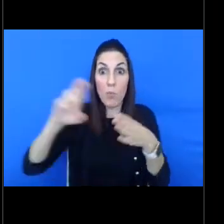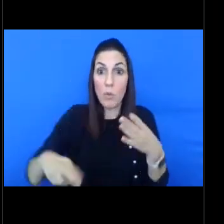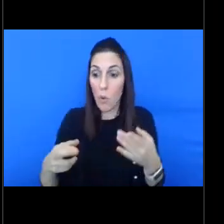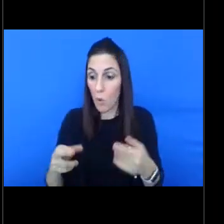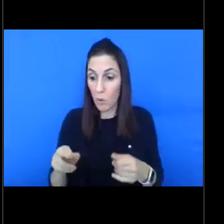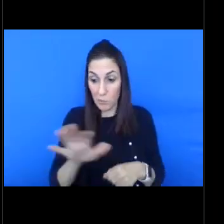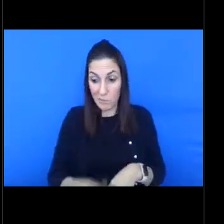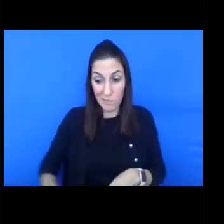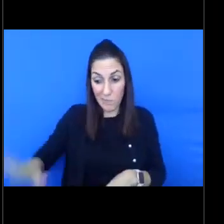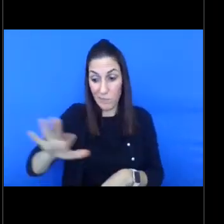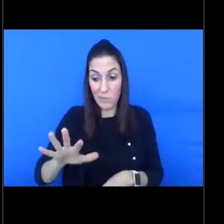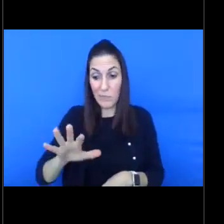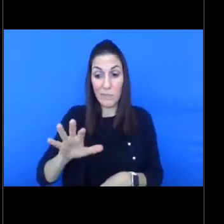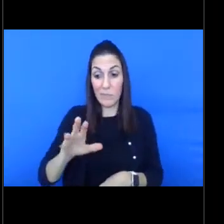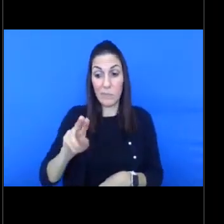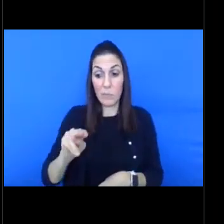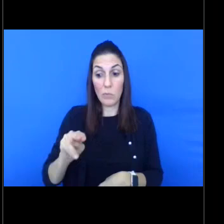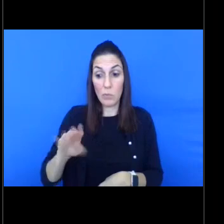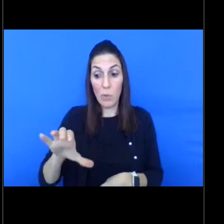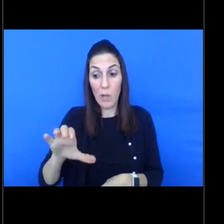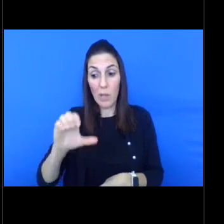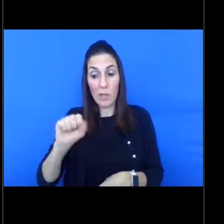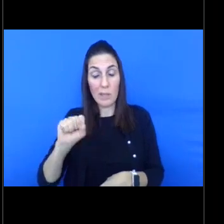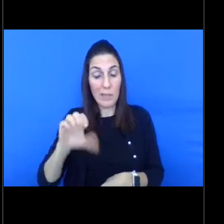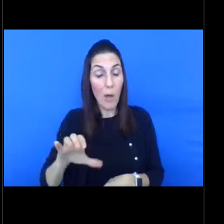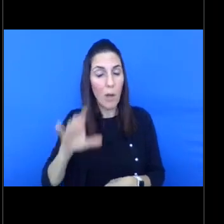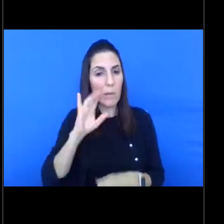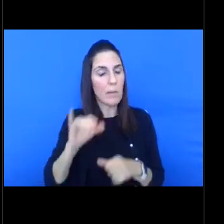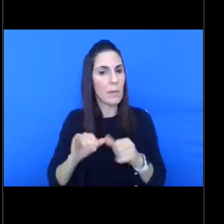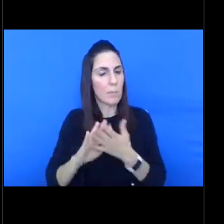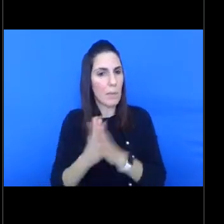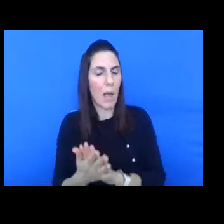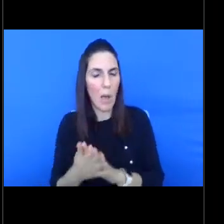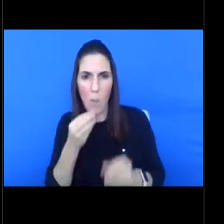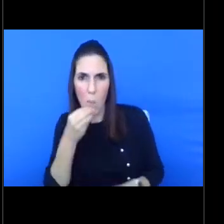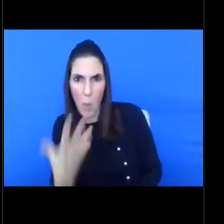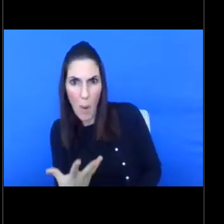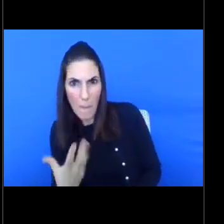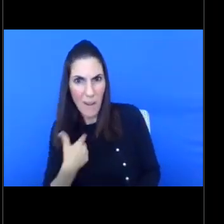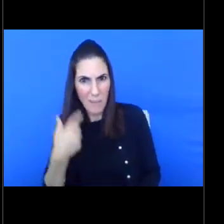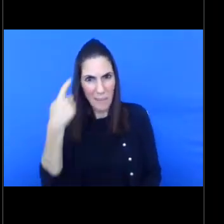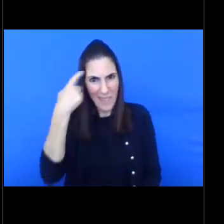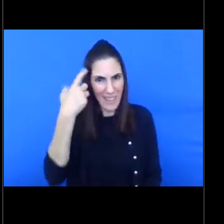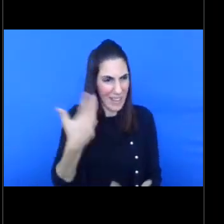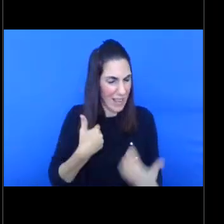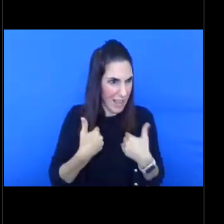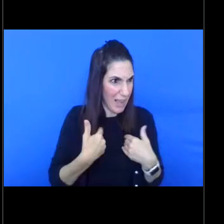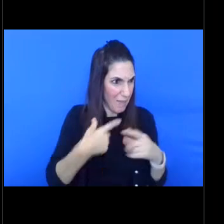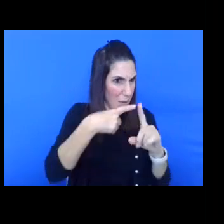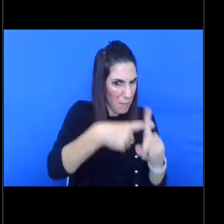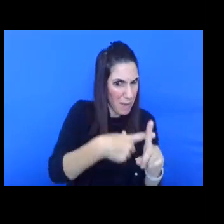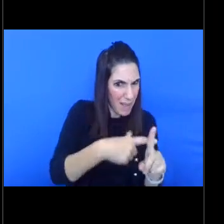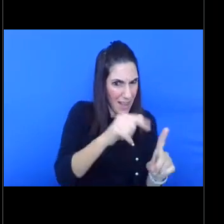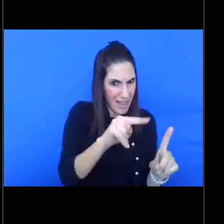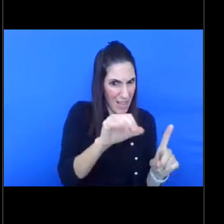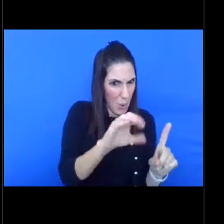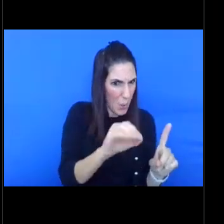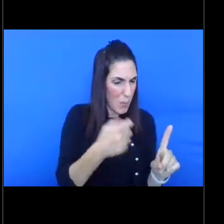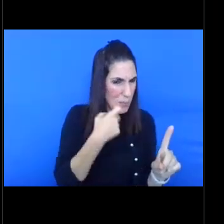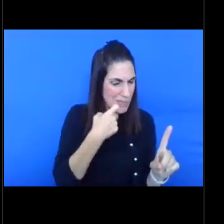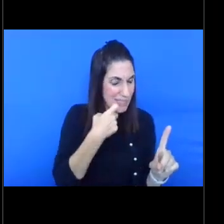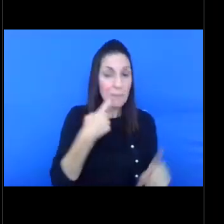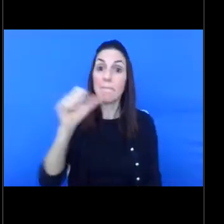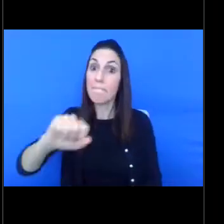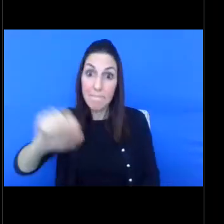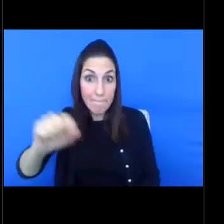stay warm. So you might be thinking, well, have we had a positive phase of the NAO lately? Yep, we